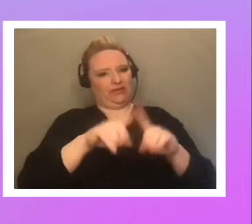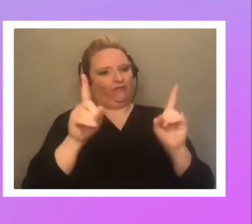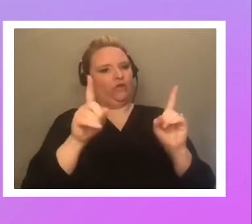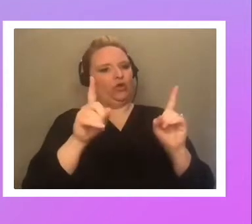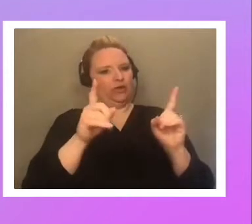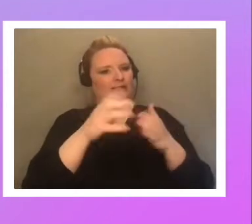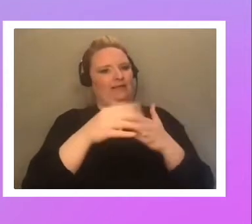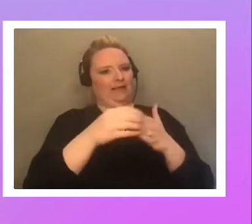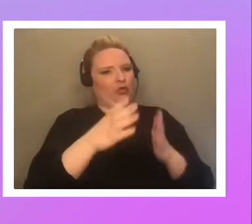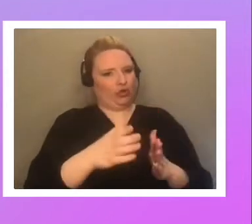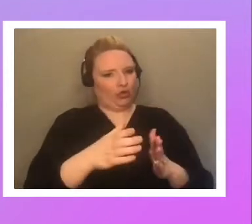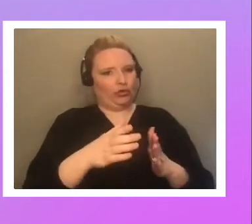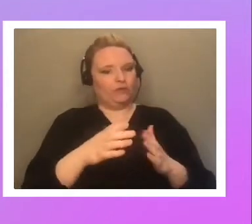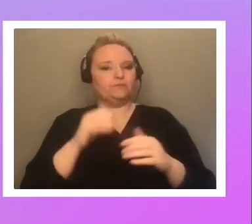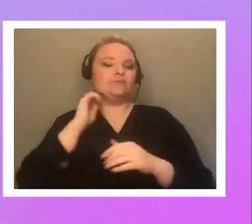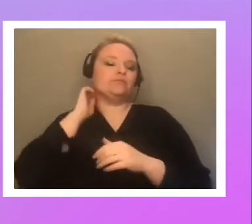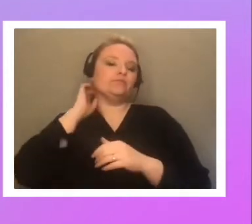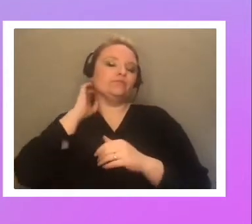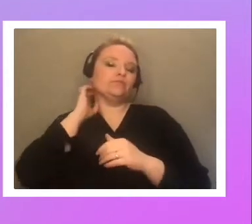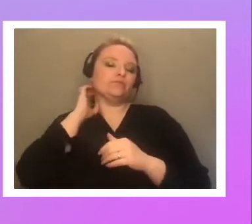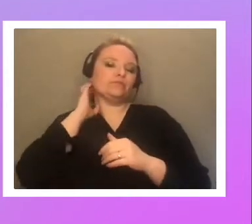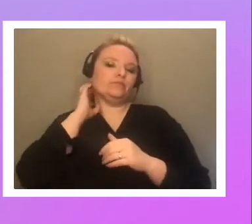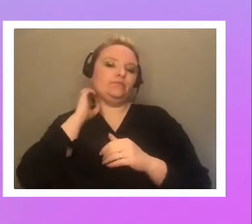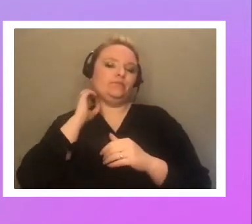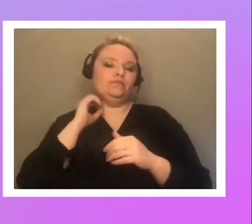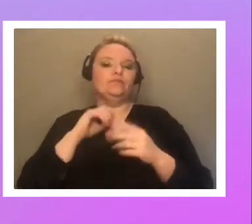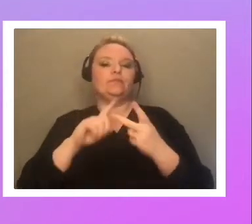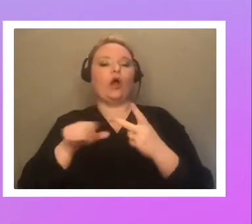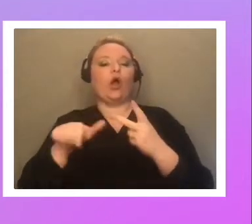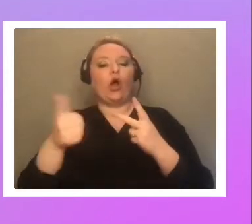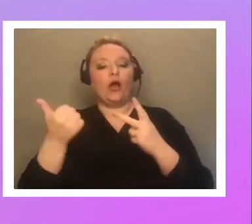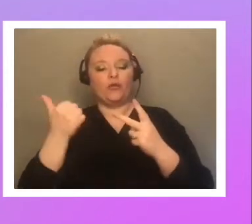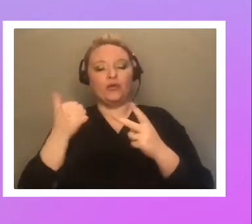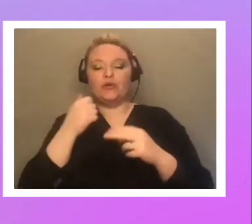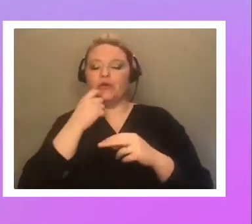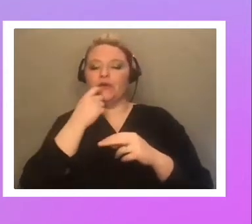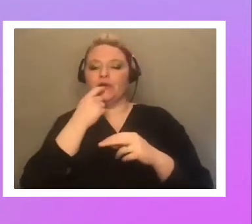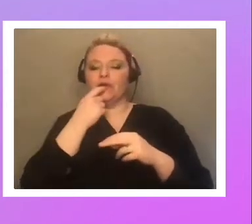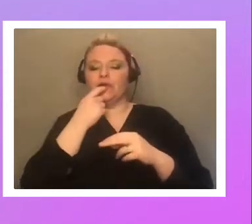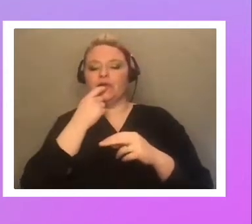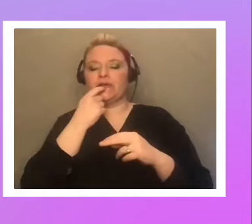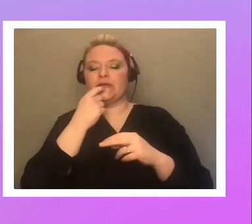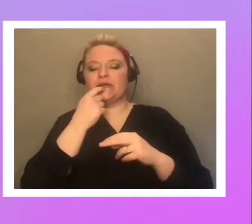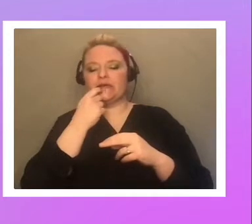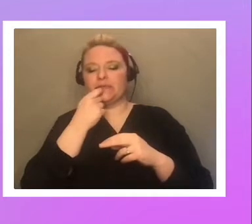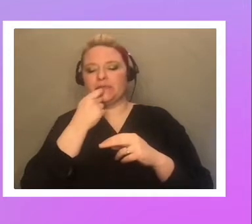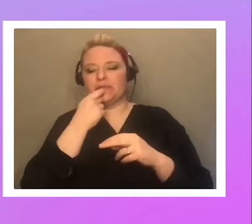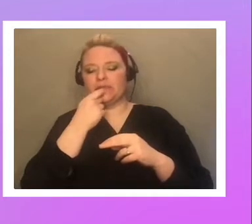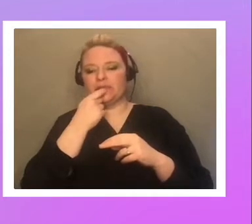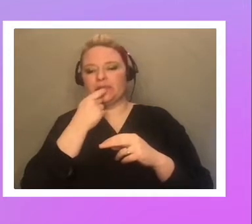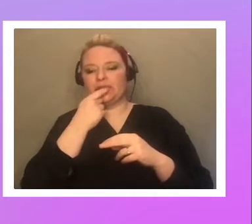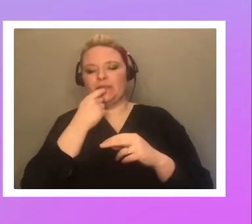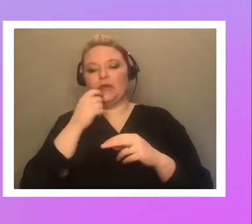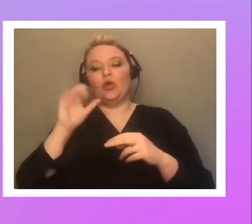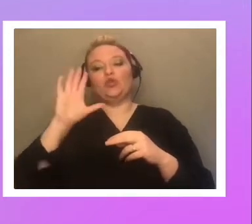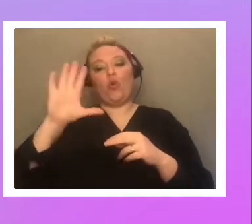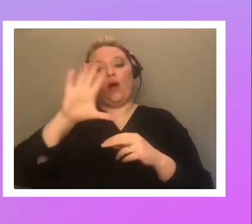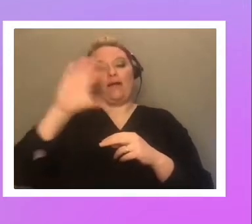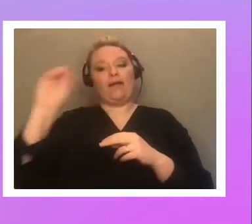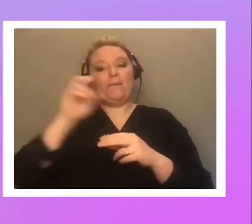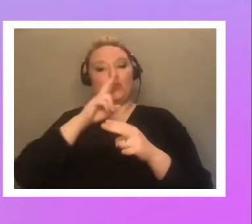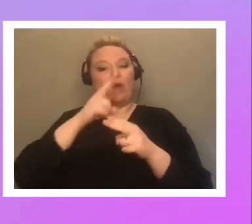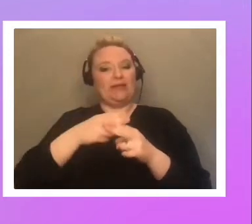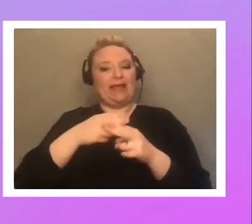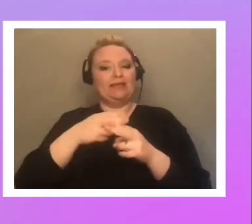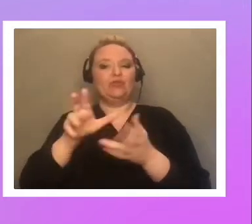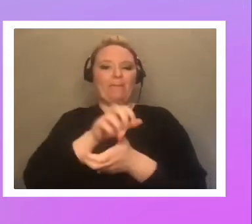presenting. The other thing is that it hurts your company's reputation.